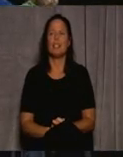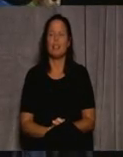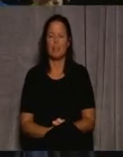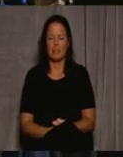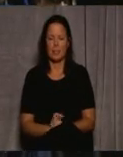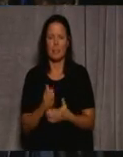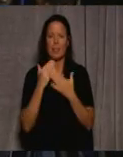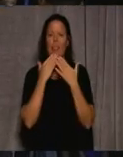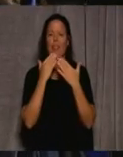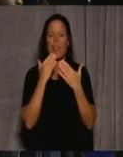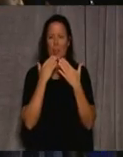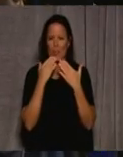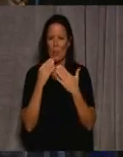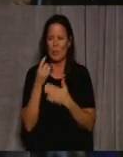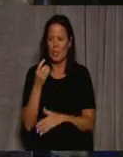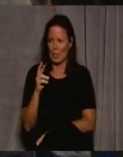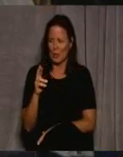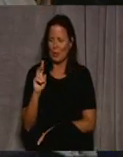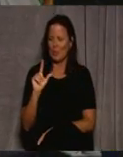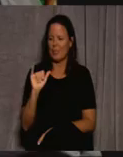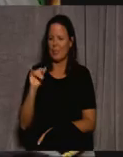Thank you, Dr. Libman.